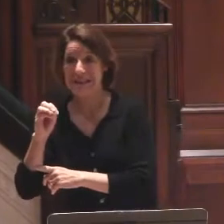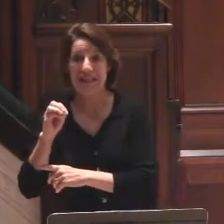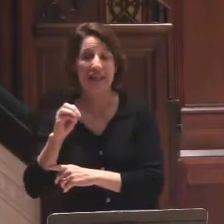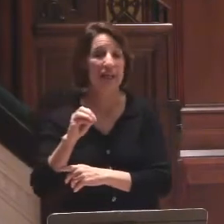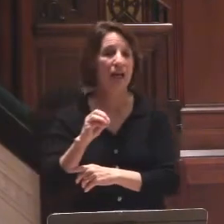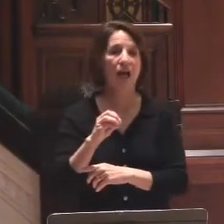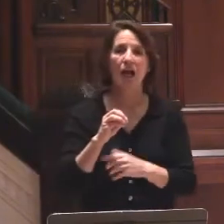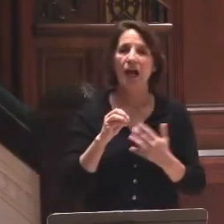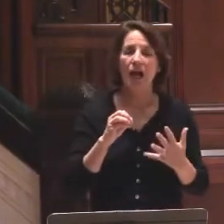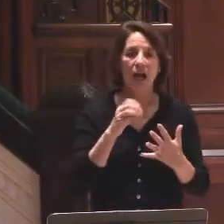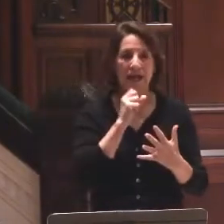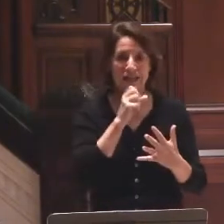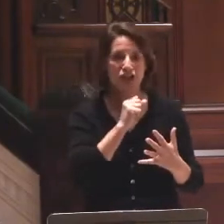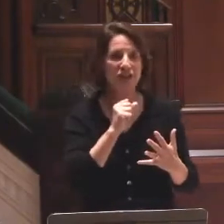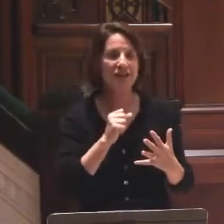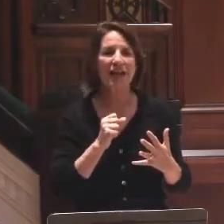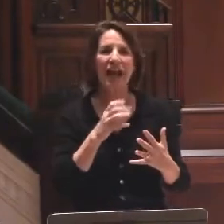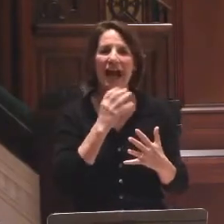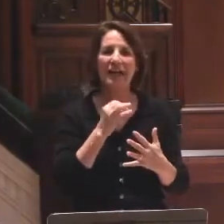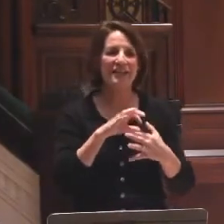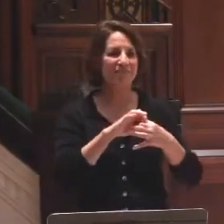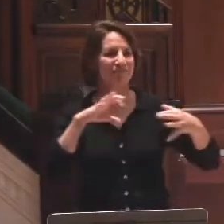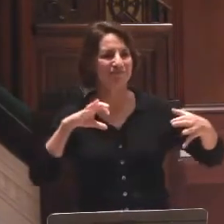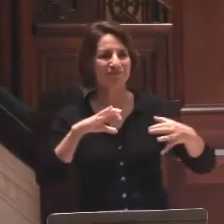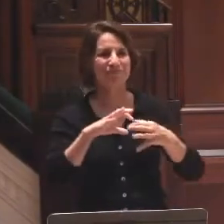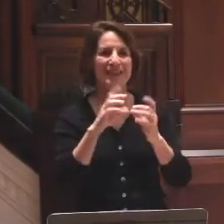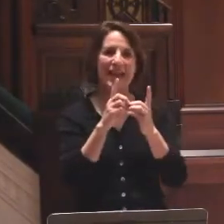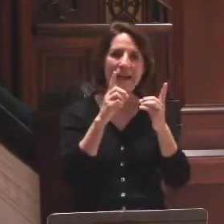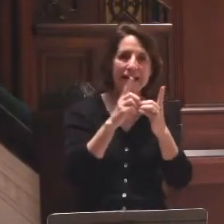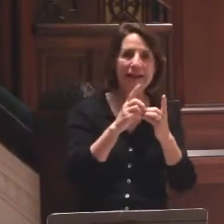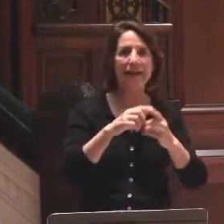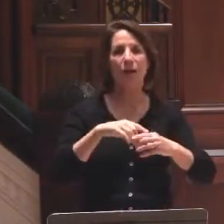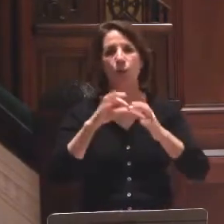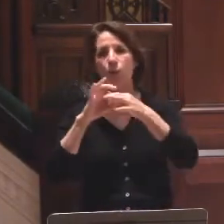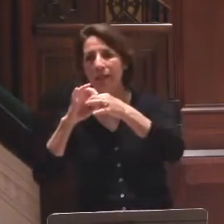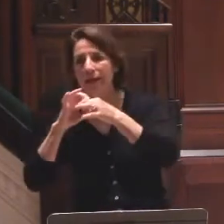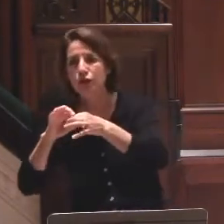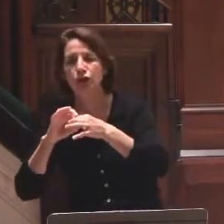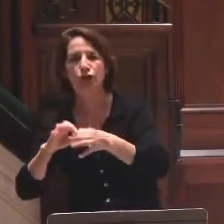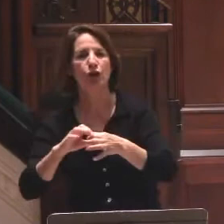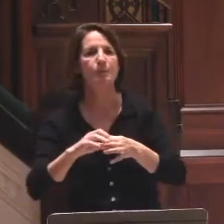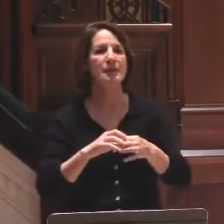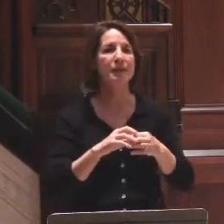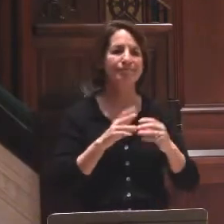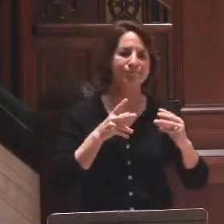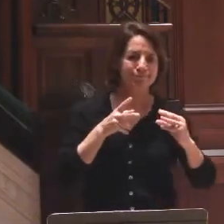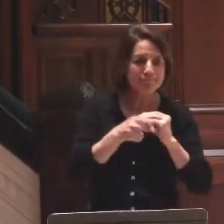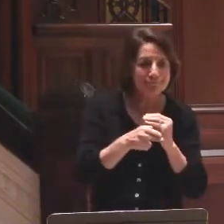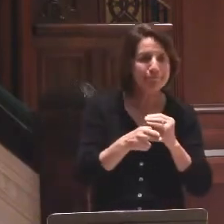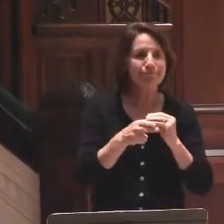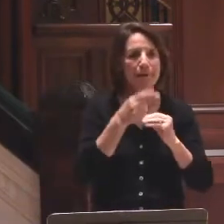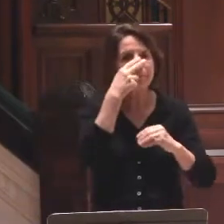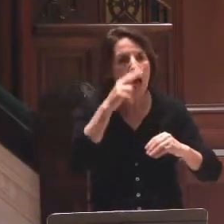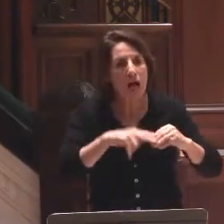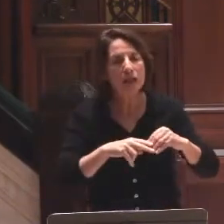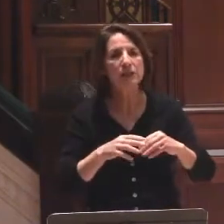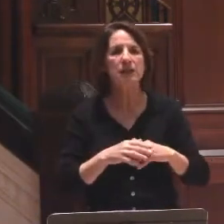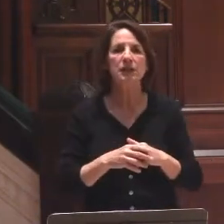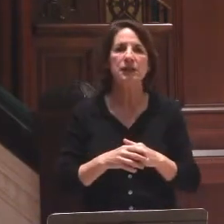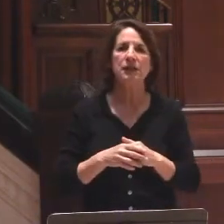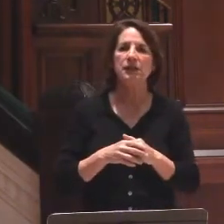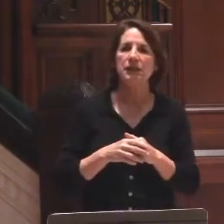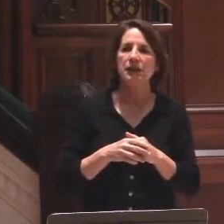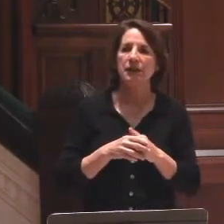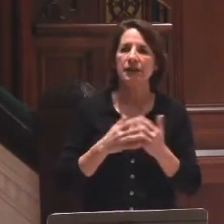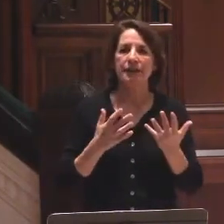has disrupted education, friendships, dating. It has curtailed having fun, making